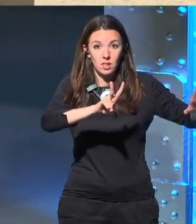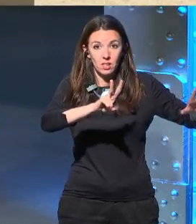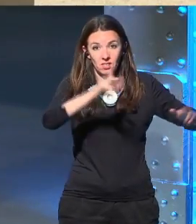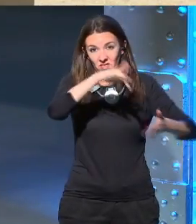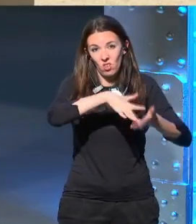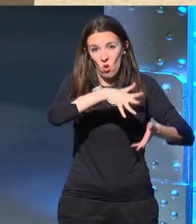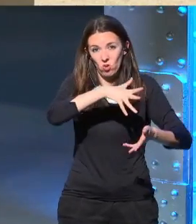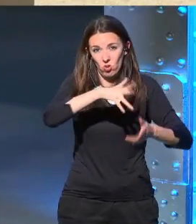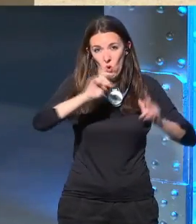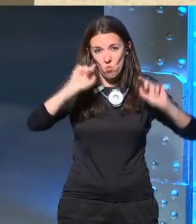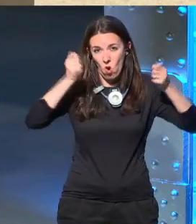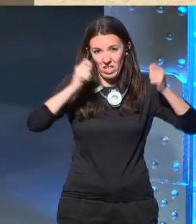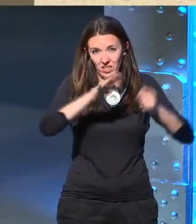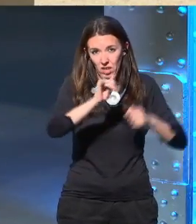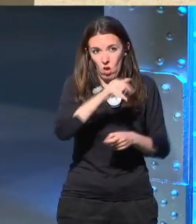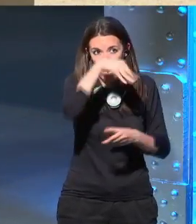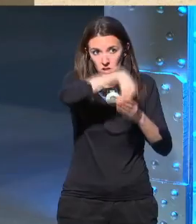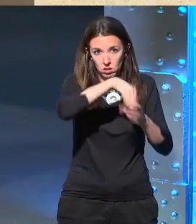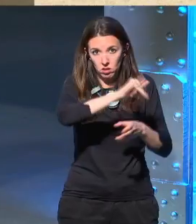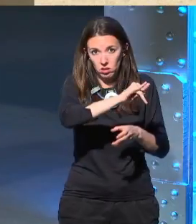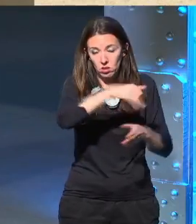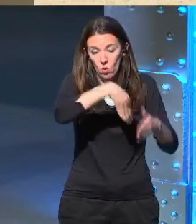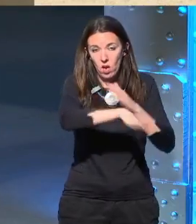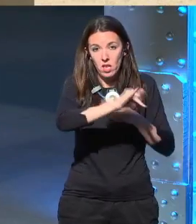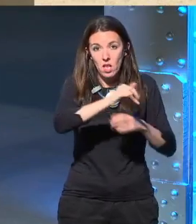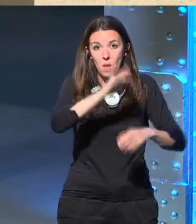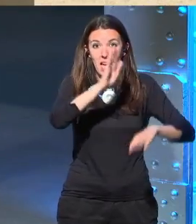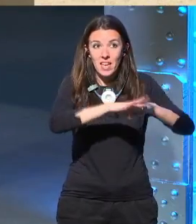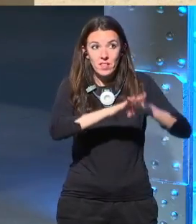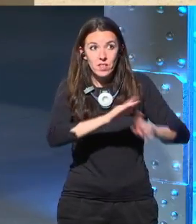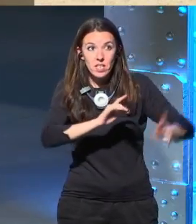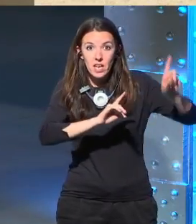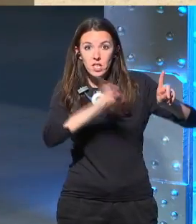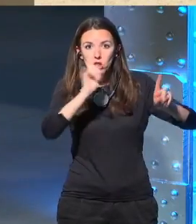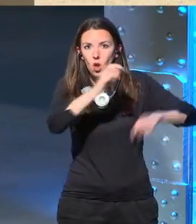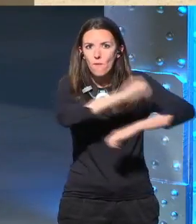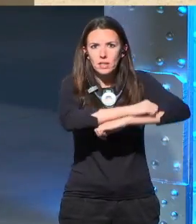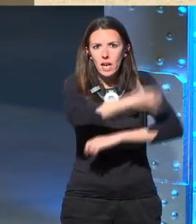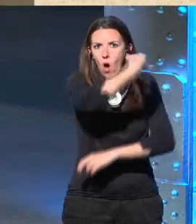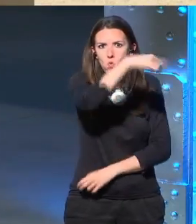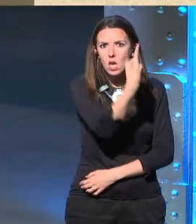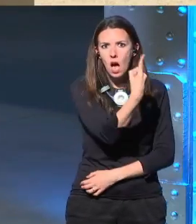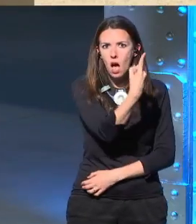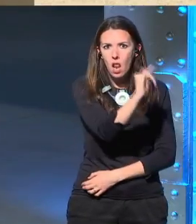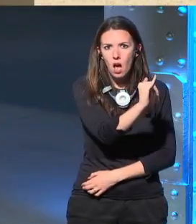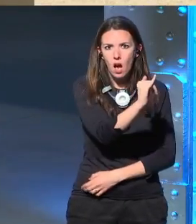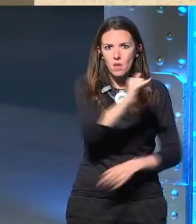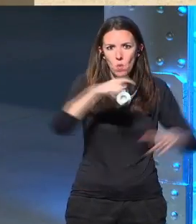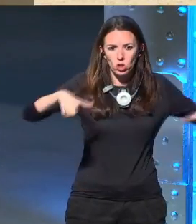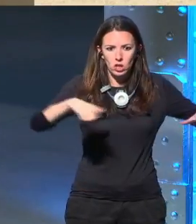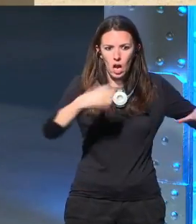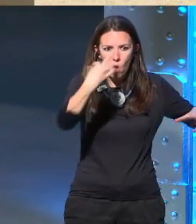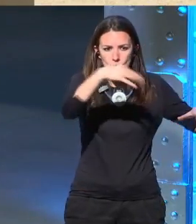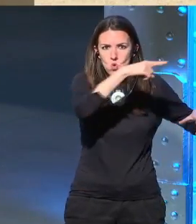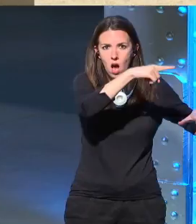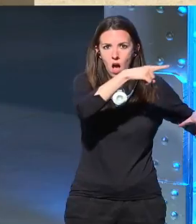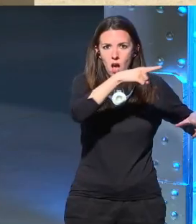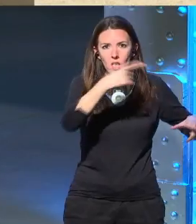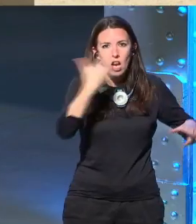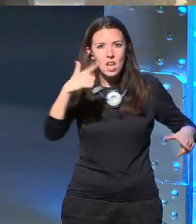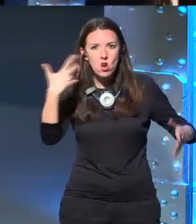you look and you see at the upper left, there's the only window in the room. And so what Leonardo is doing is mixing reality